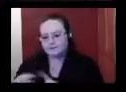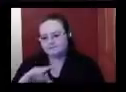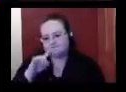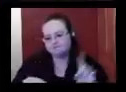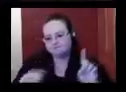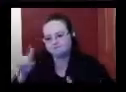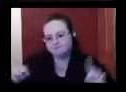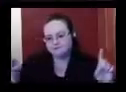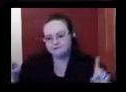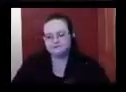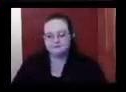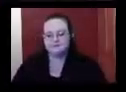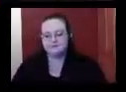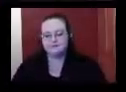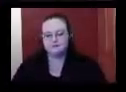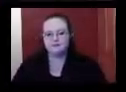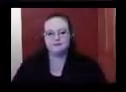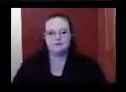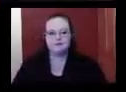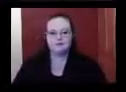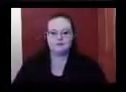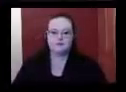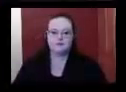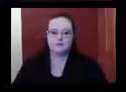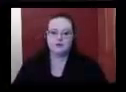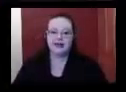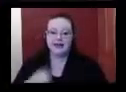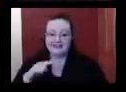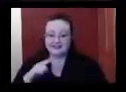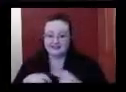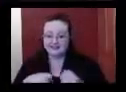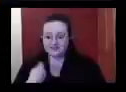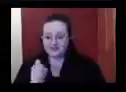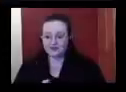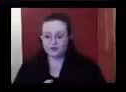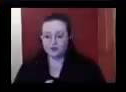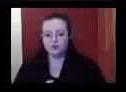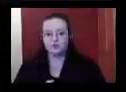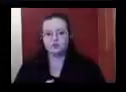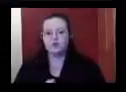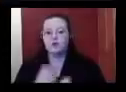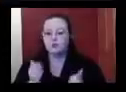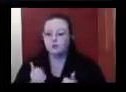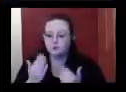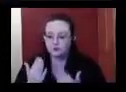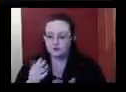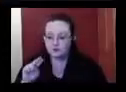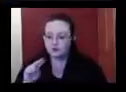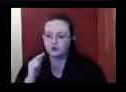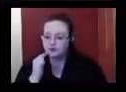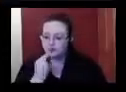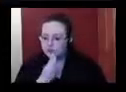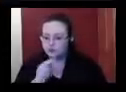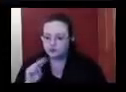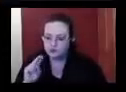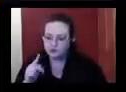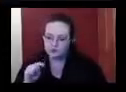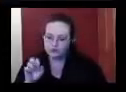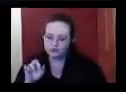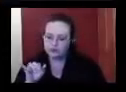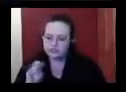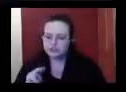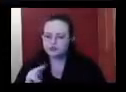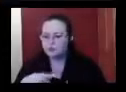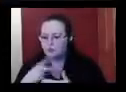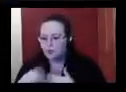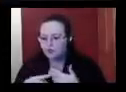capacity. And also we'll be reintroducing this year both nutrition programs and third-party food